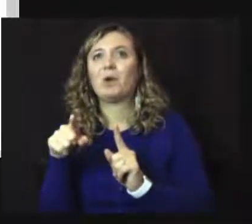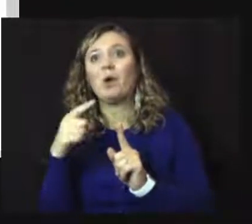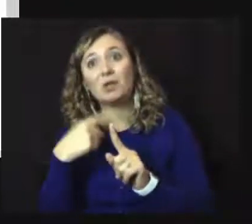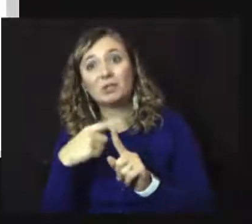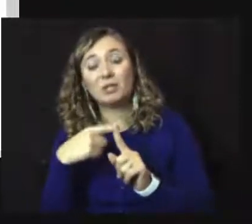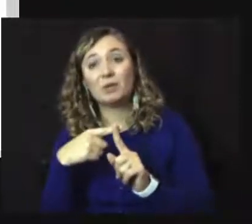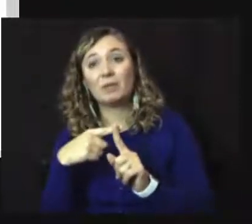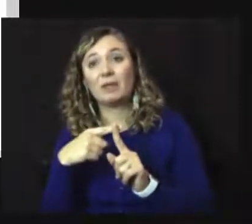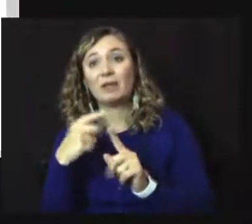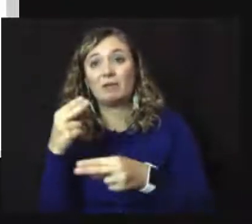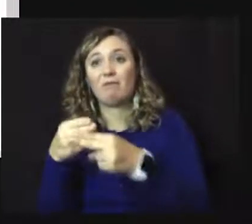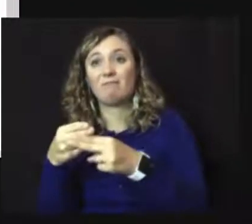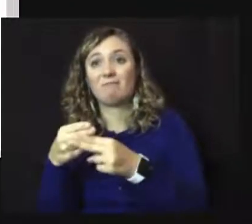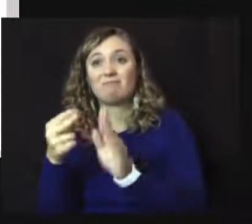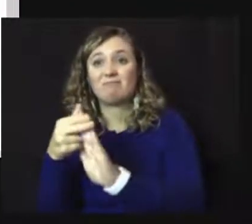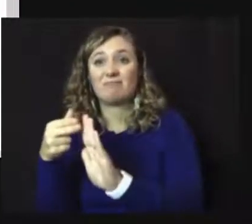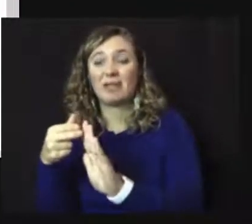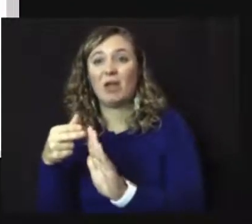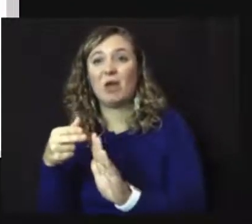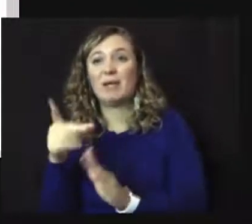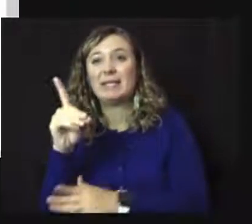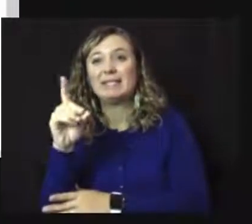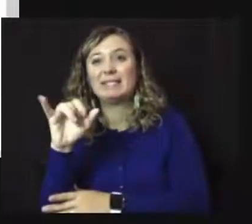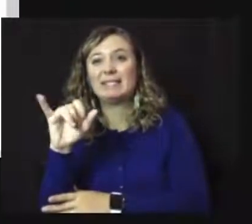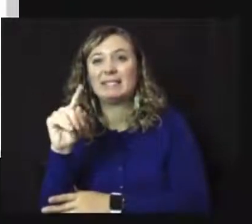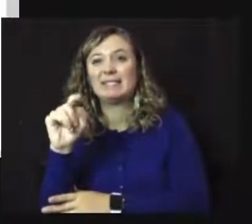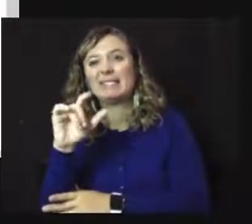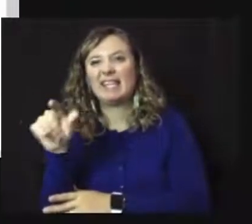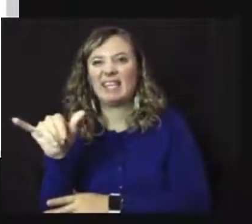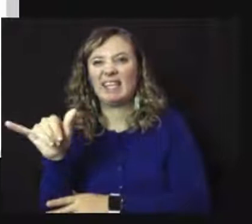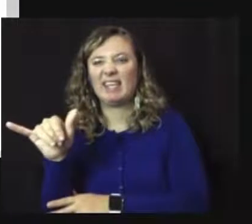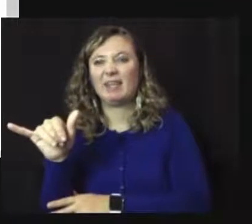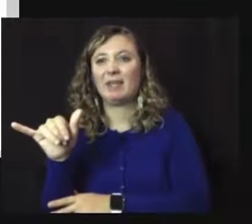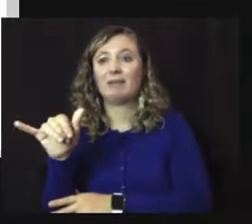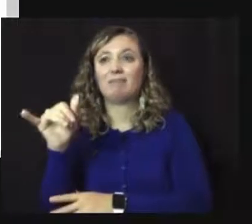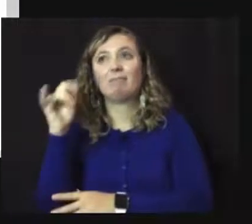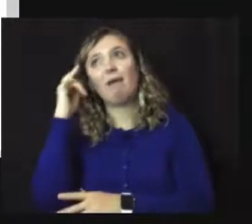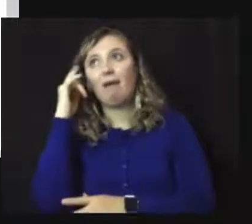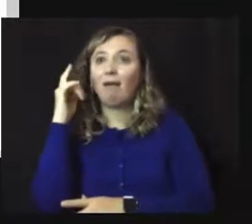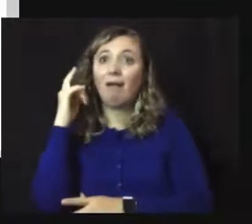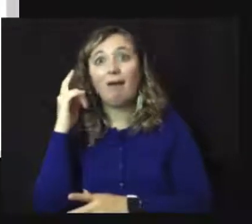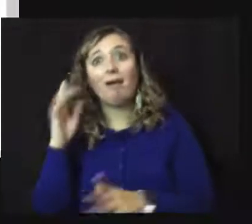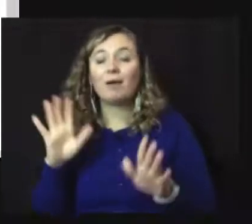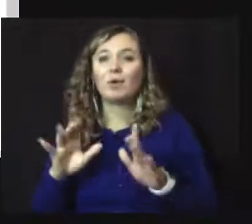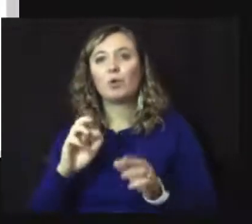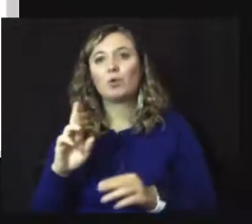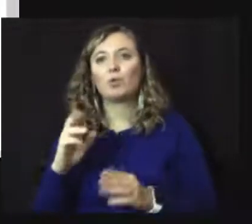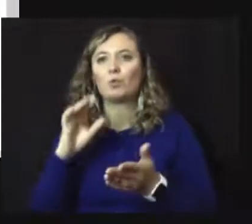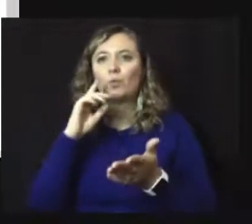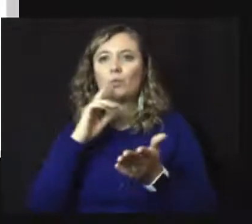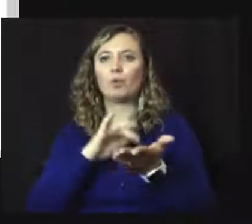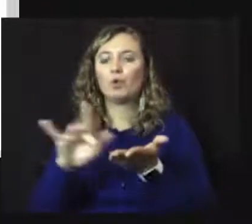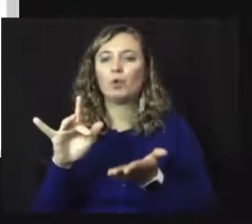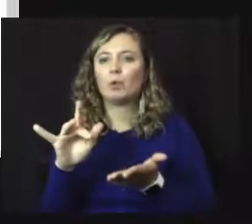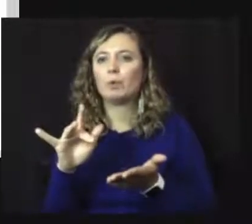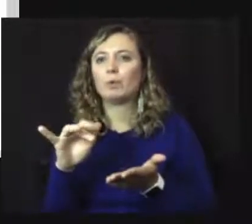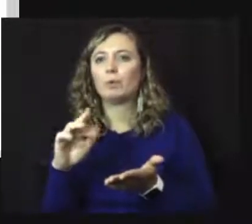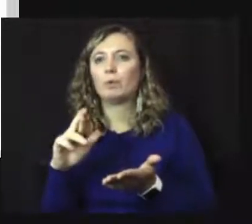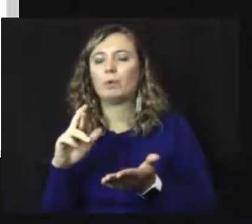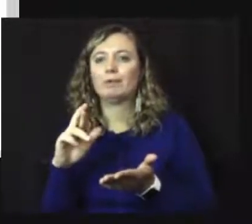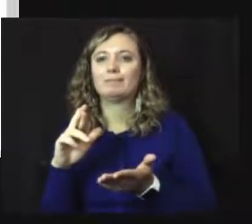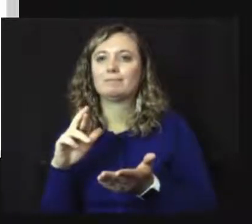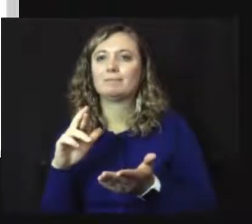like really rude, or, you know, flies into your life, blows your mind, and then leaves and crushes your heart because they have no feelings or something. Like there's